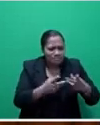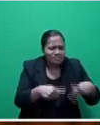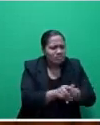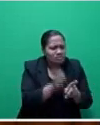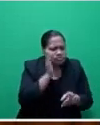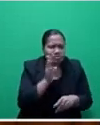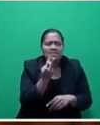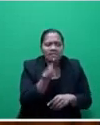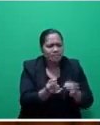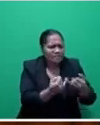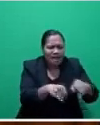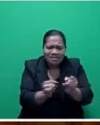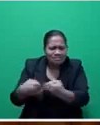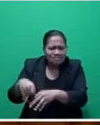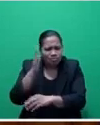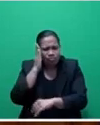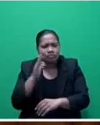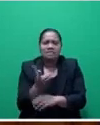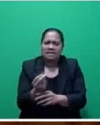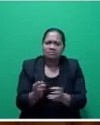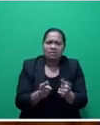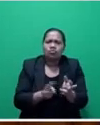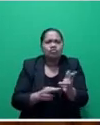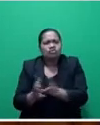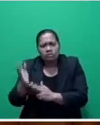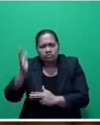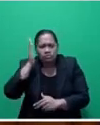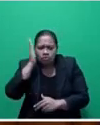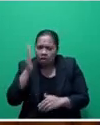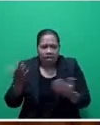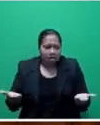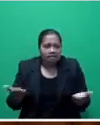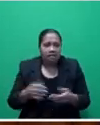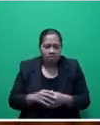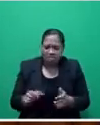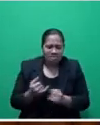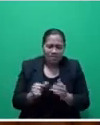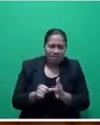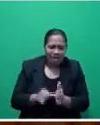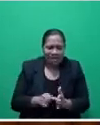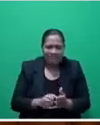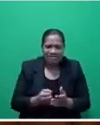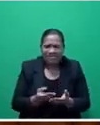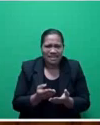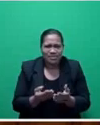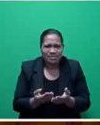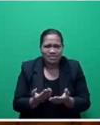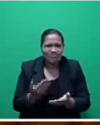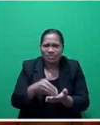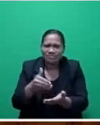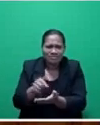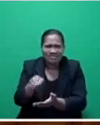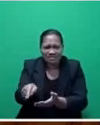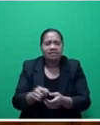schools, and the reachable is very difficult. So in that regard, the ministry should be more affordable in terms